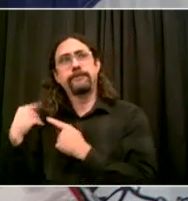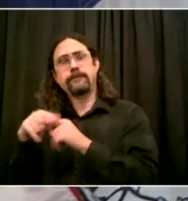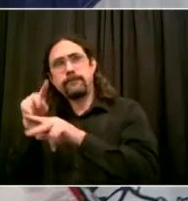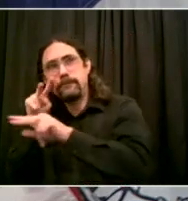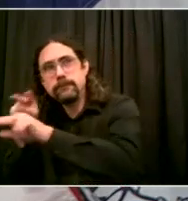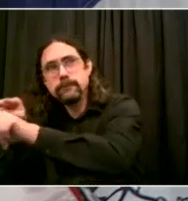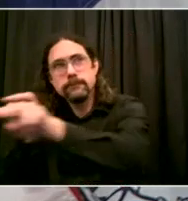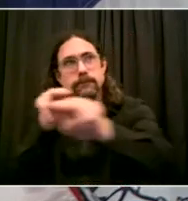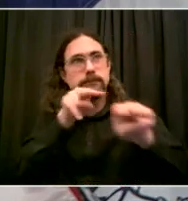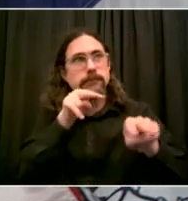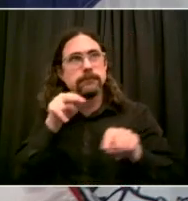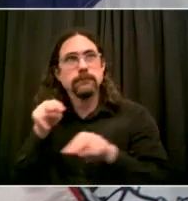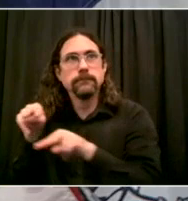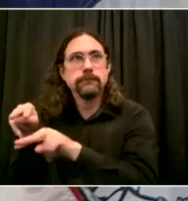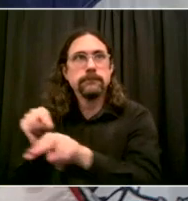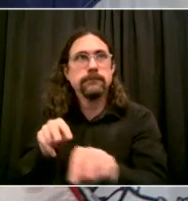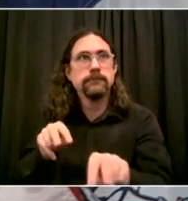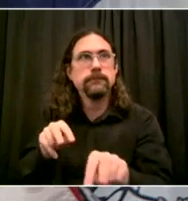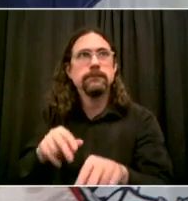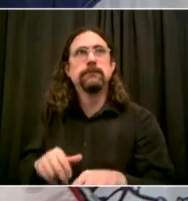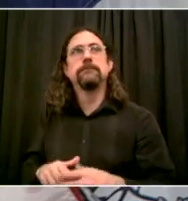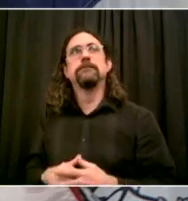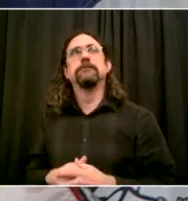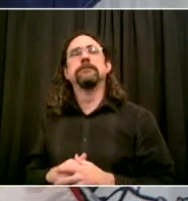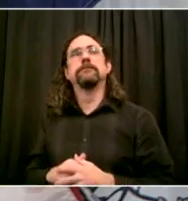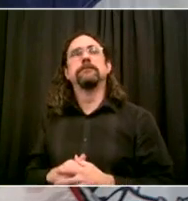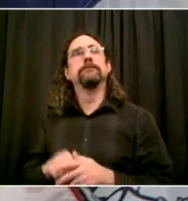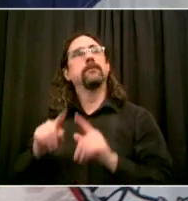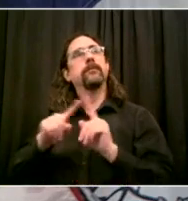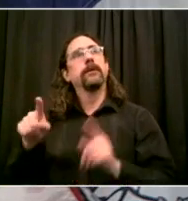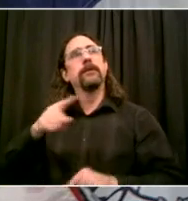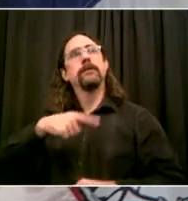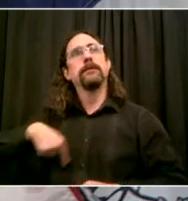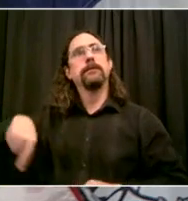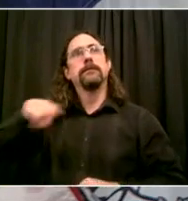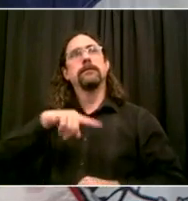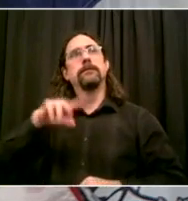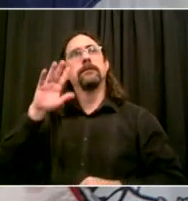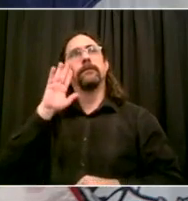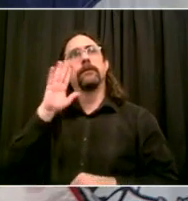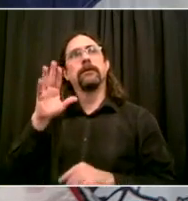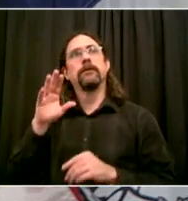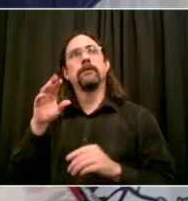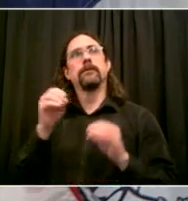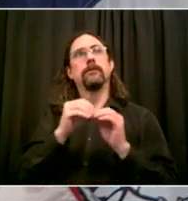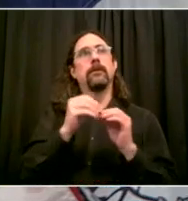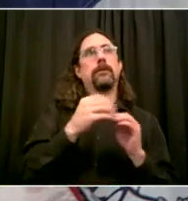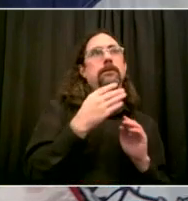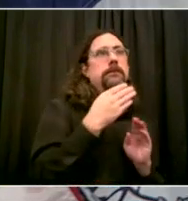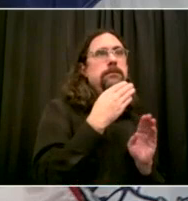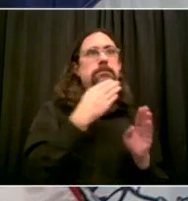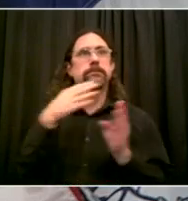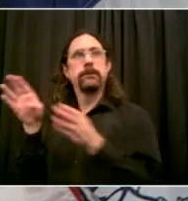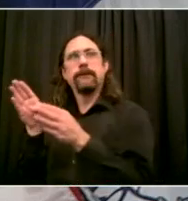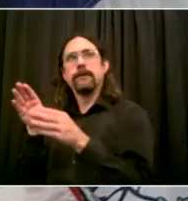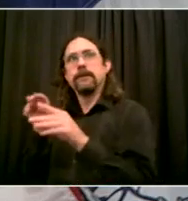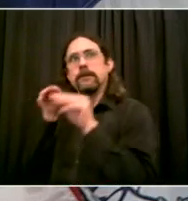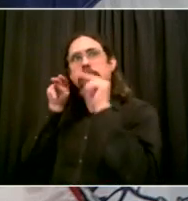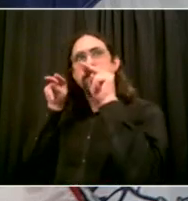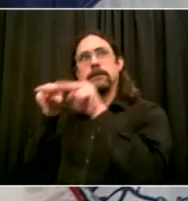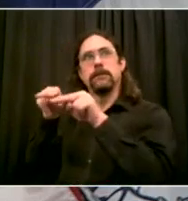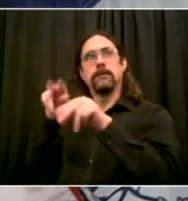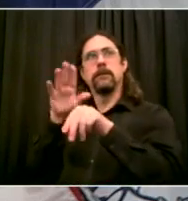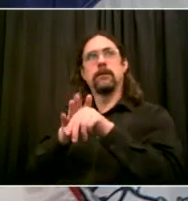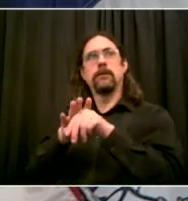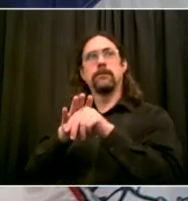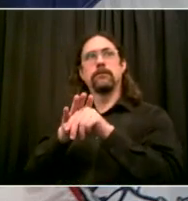back onto the travel enforcement for sure. And quarantine enforcement is going to greatly intensify. This is something we've been talking to the state